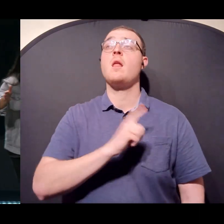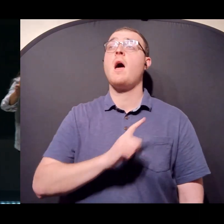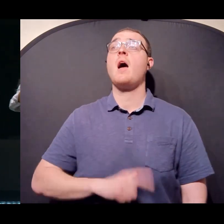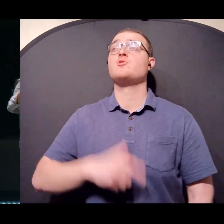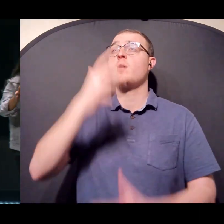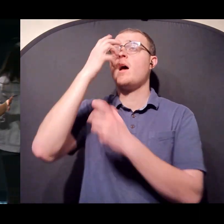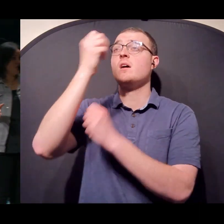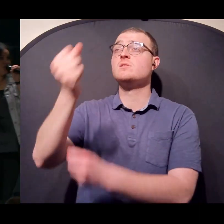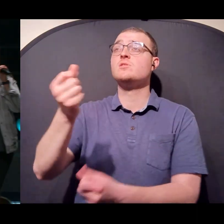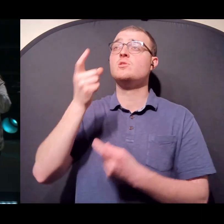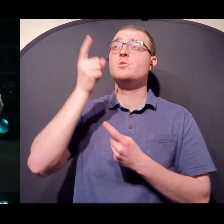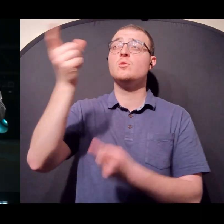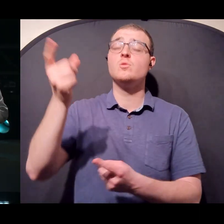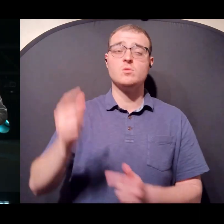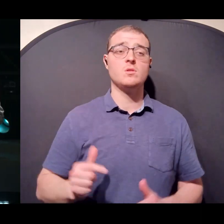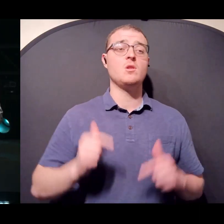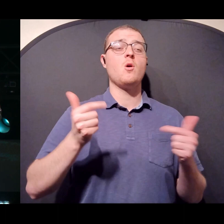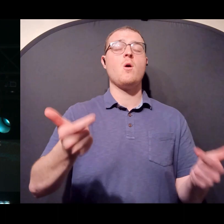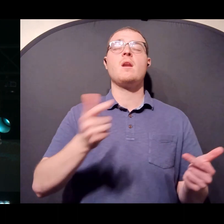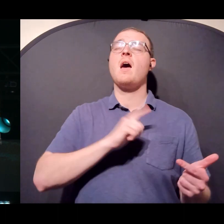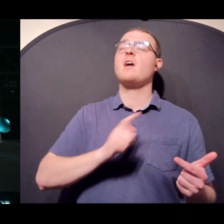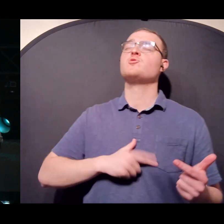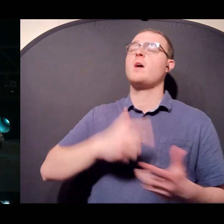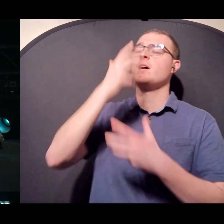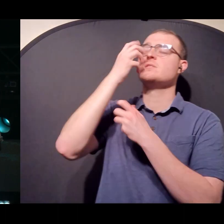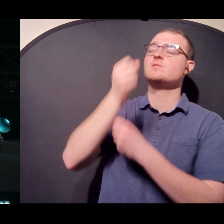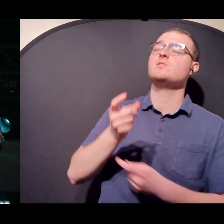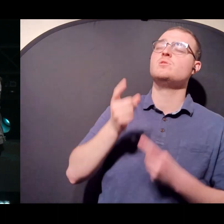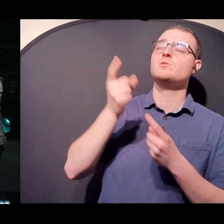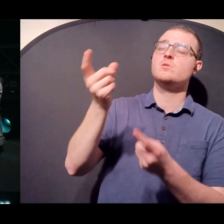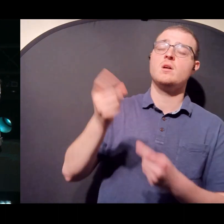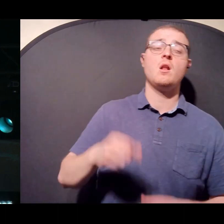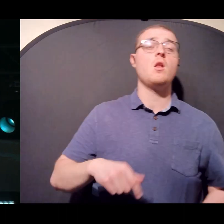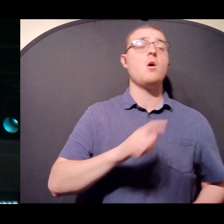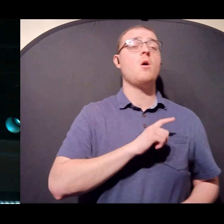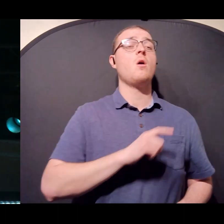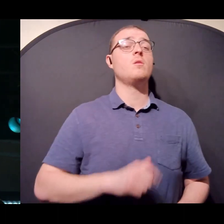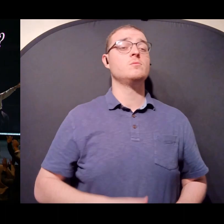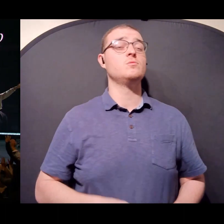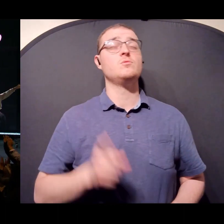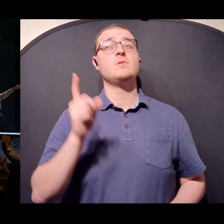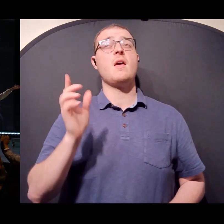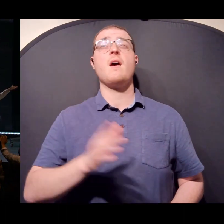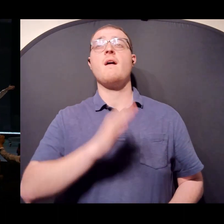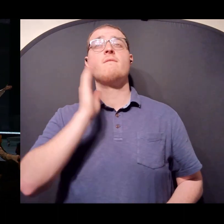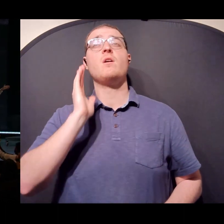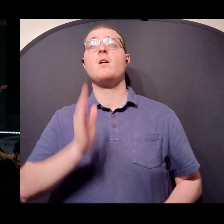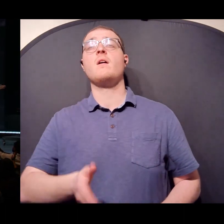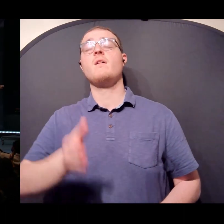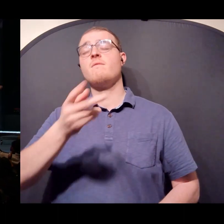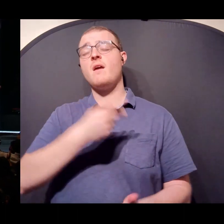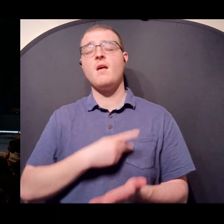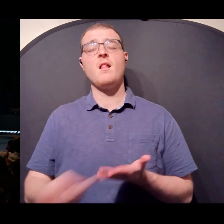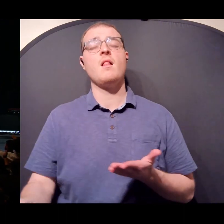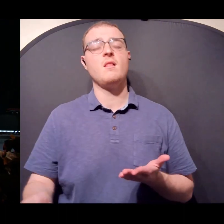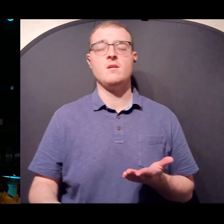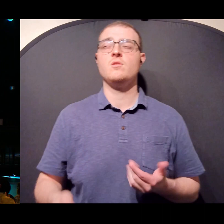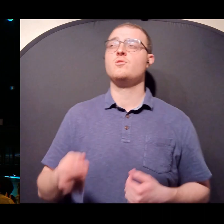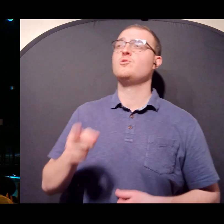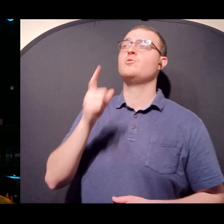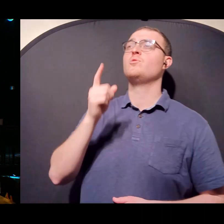I trust you. Lord, I trust you. Lord, I trust you. Cause